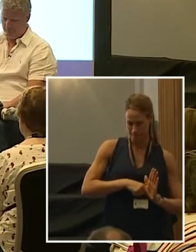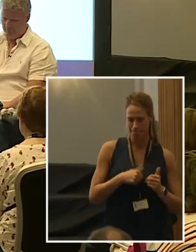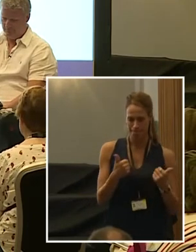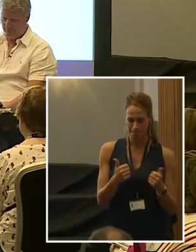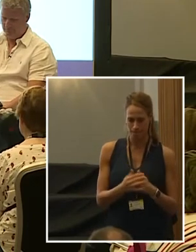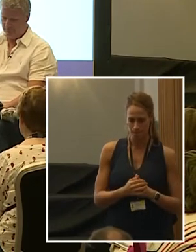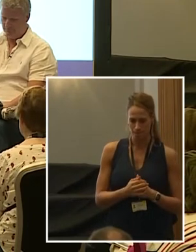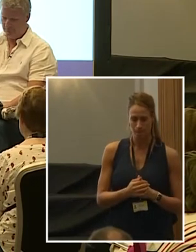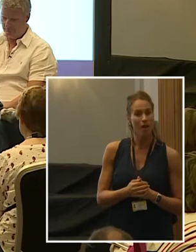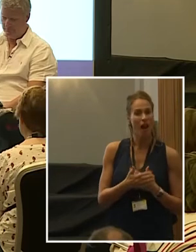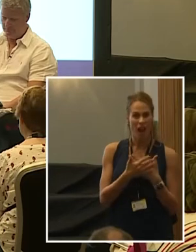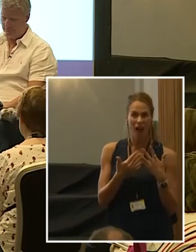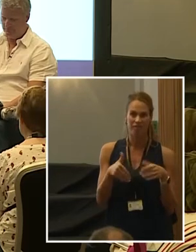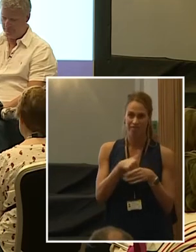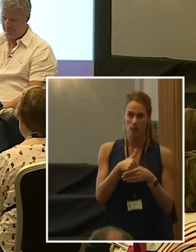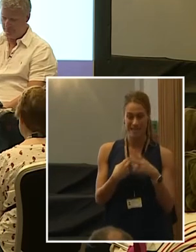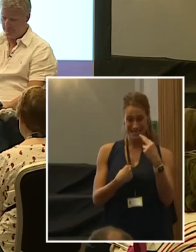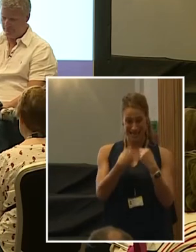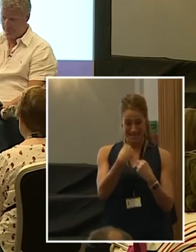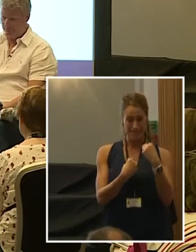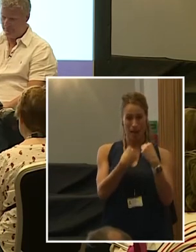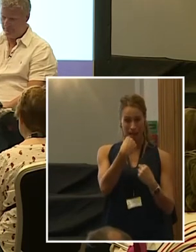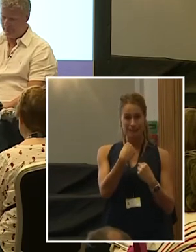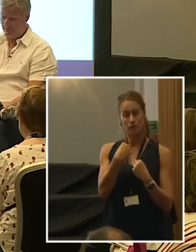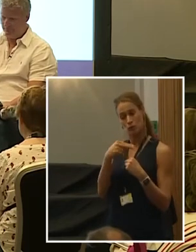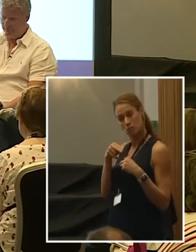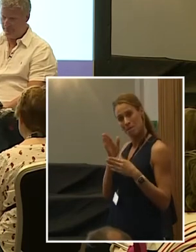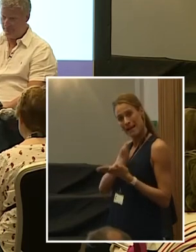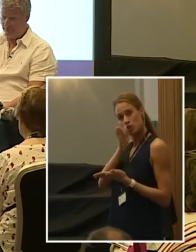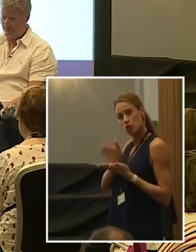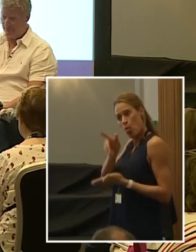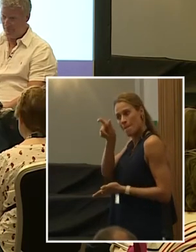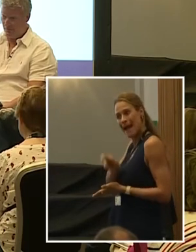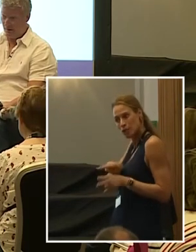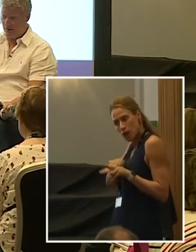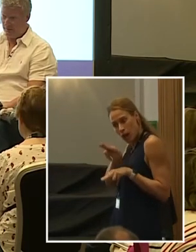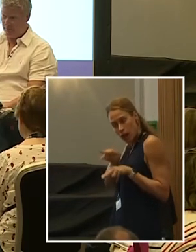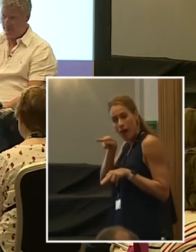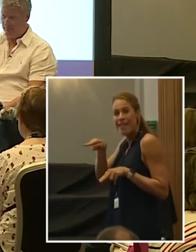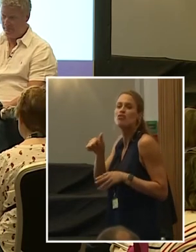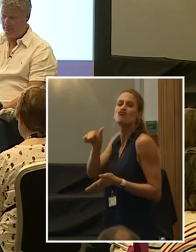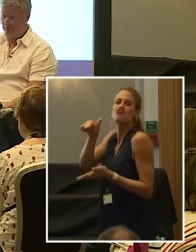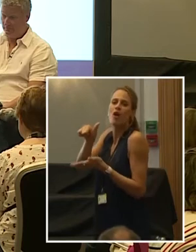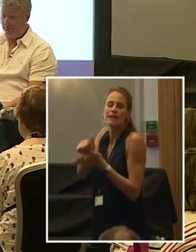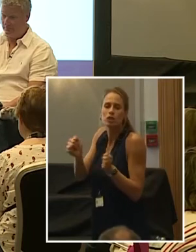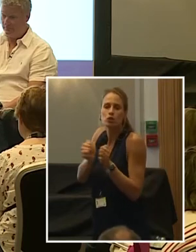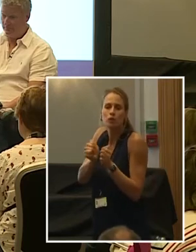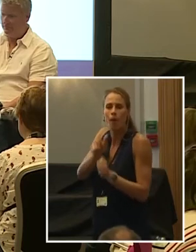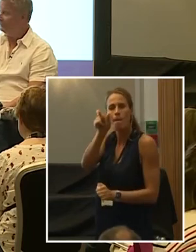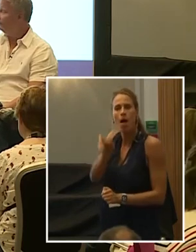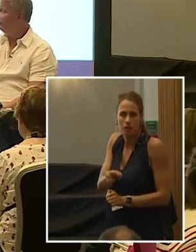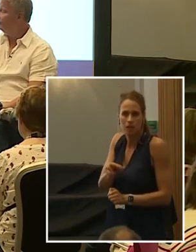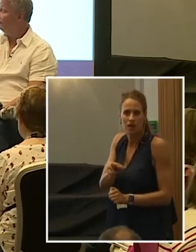lot of assessments that need to be carried out just to make sure that the patient being assessed is the right one for that